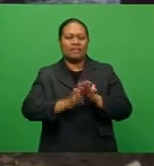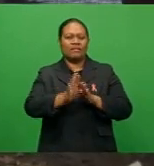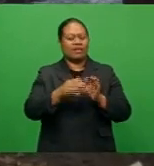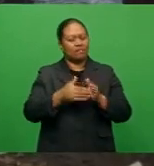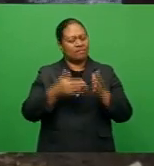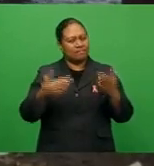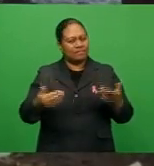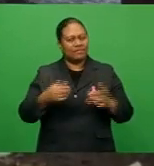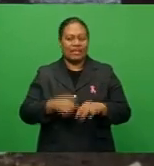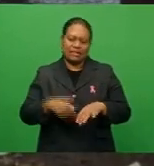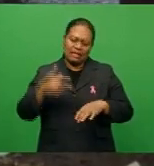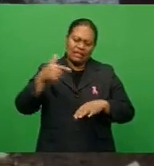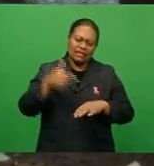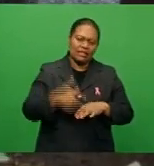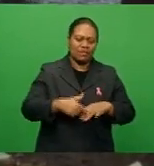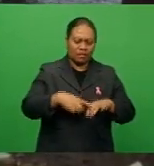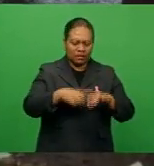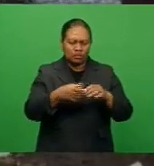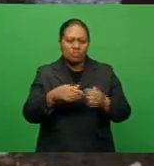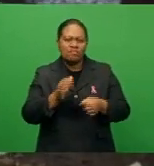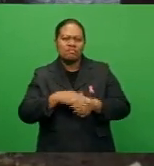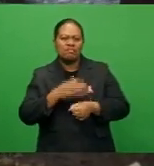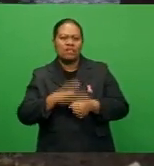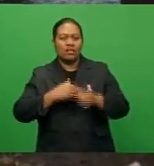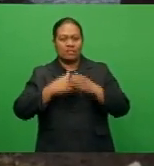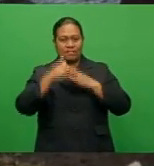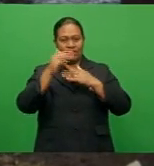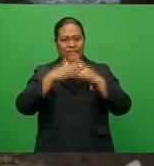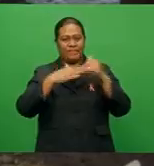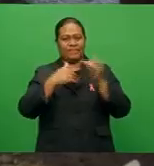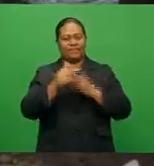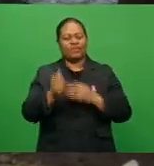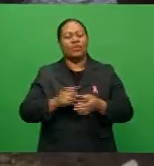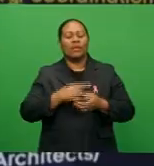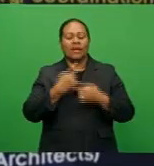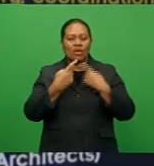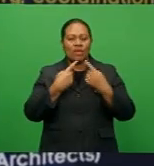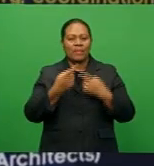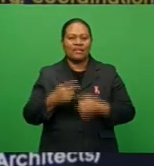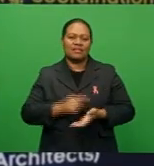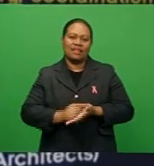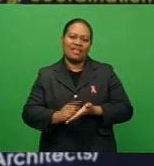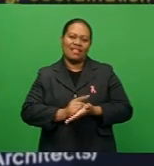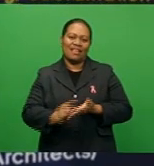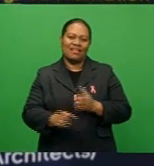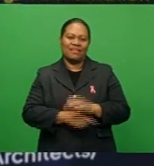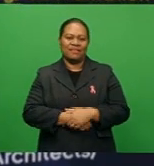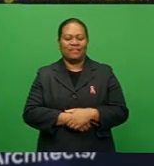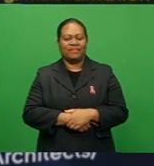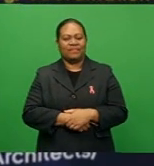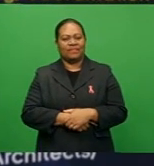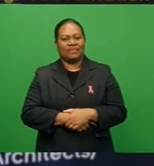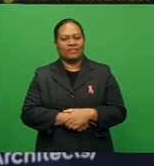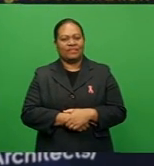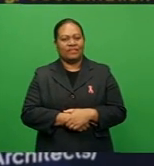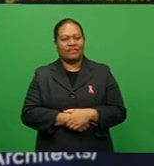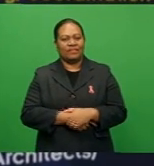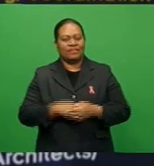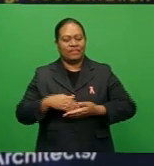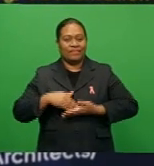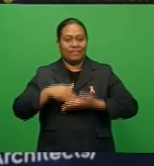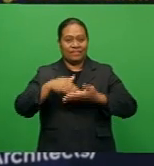currently on its detailed designing phase with construction to commence later. And will contribute